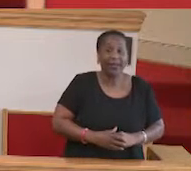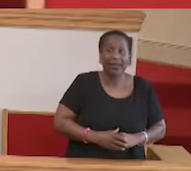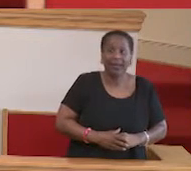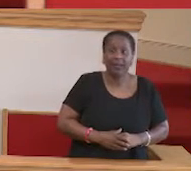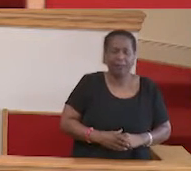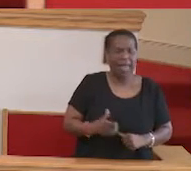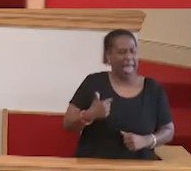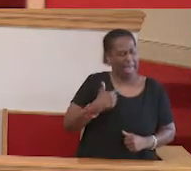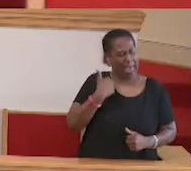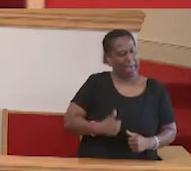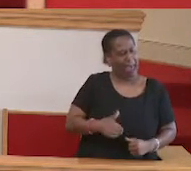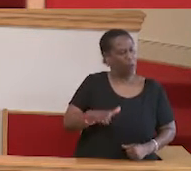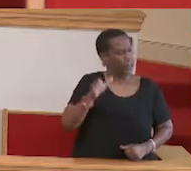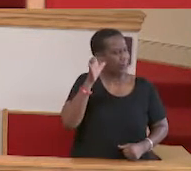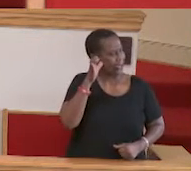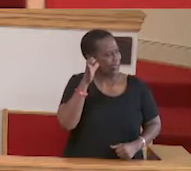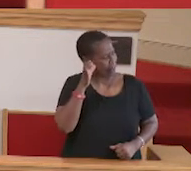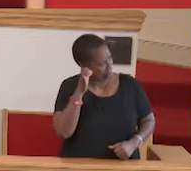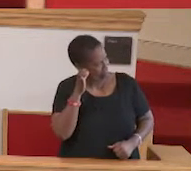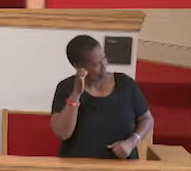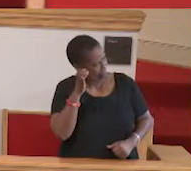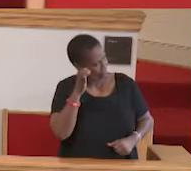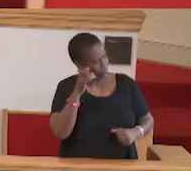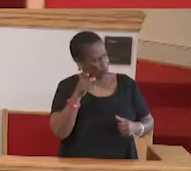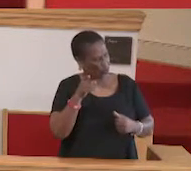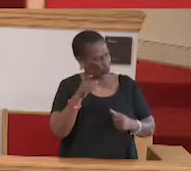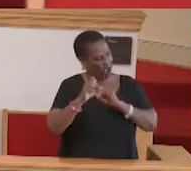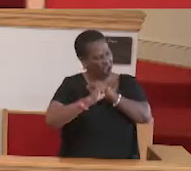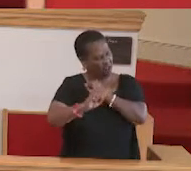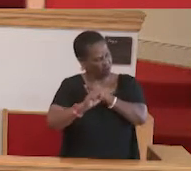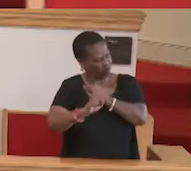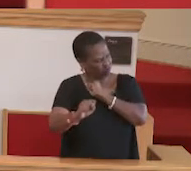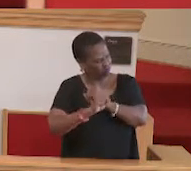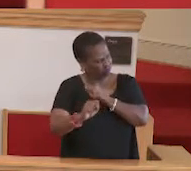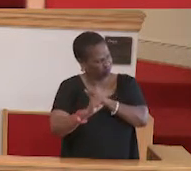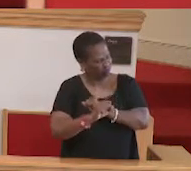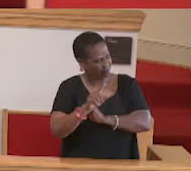I was listening to one of these infomercials the other day.